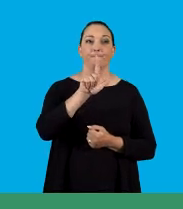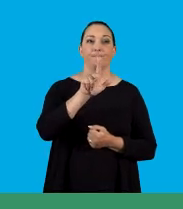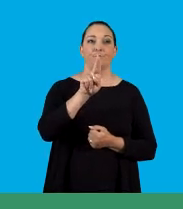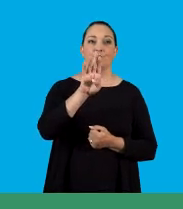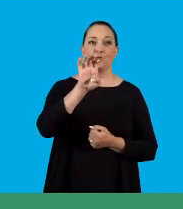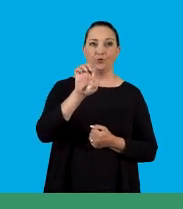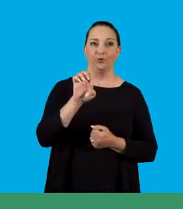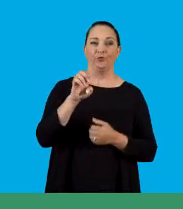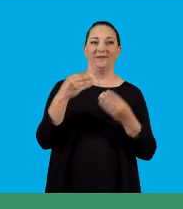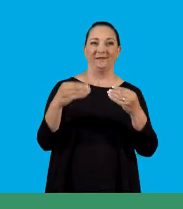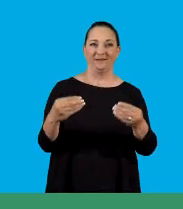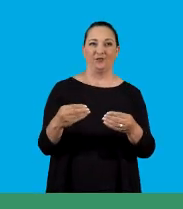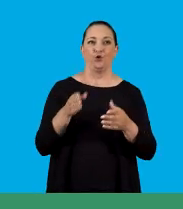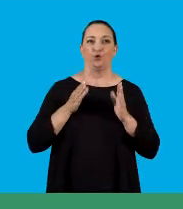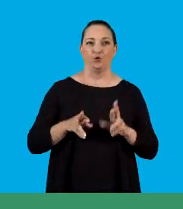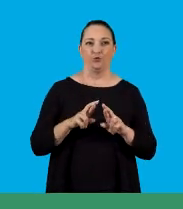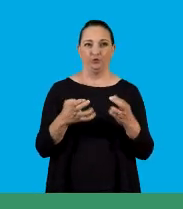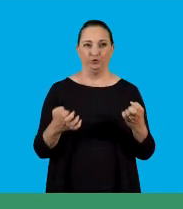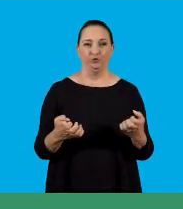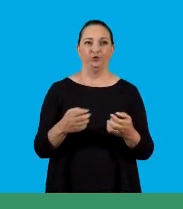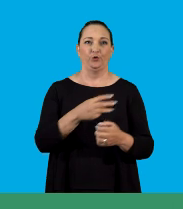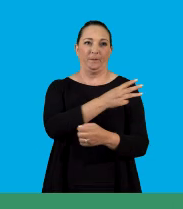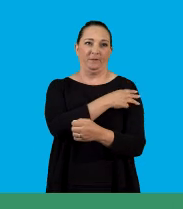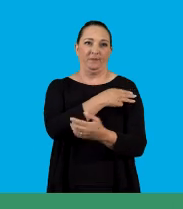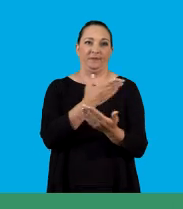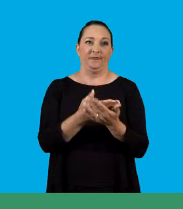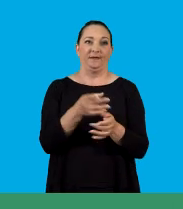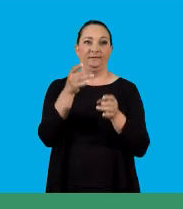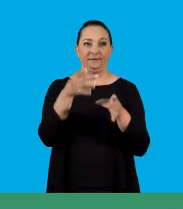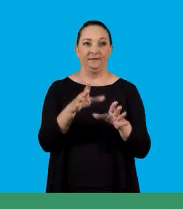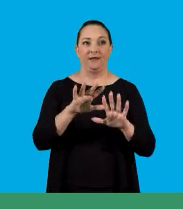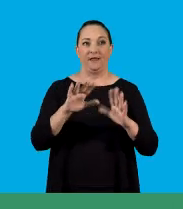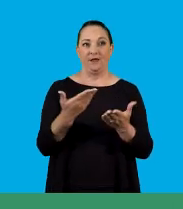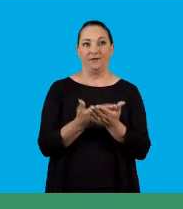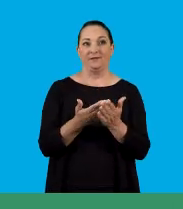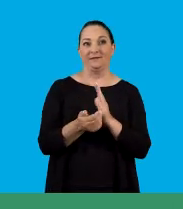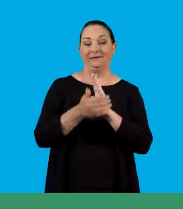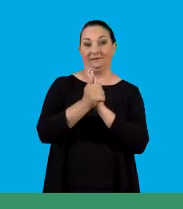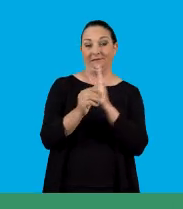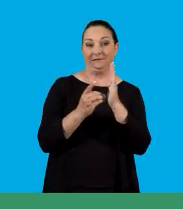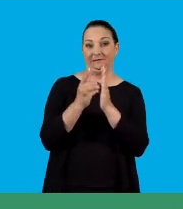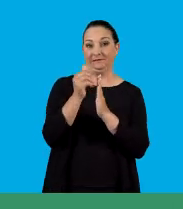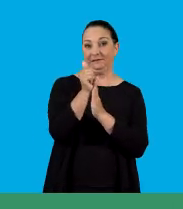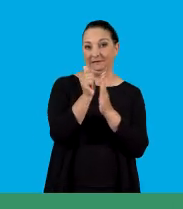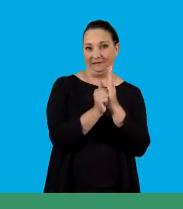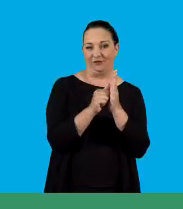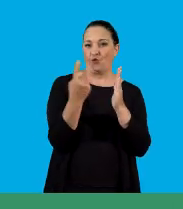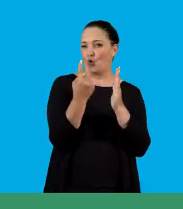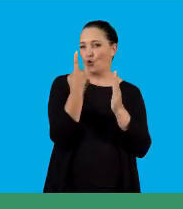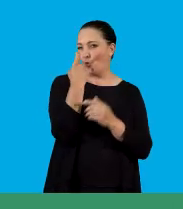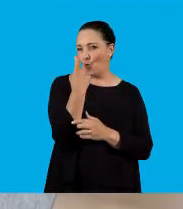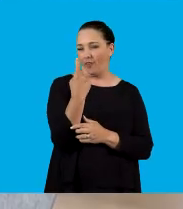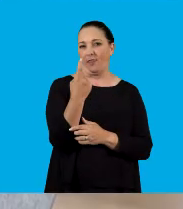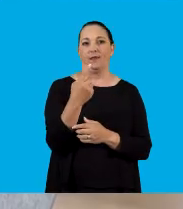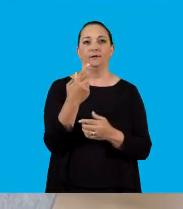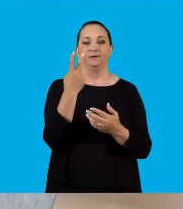Resource Management on the implications of skills development. You'll only be focusing on one legislation. So we've come